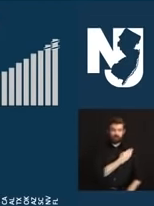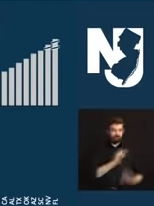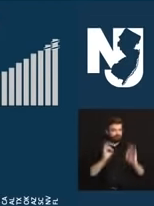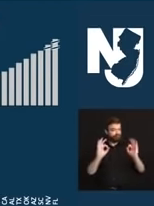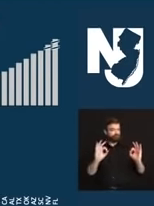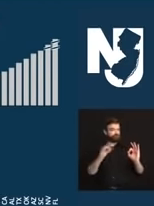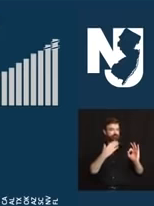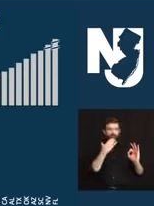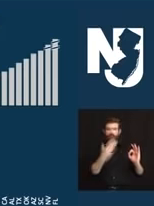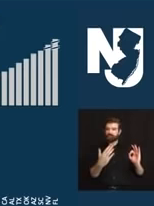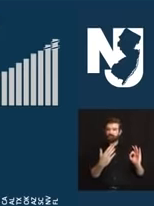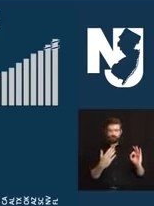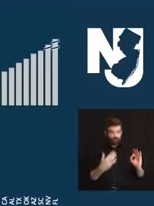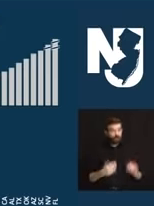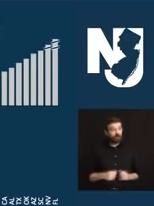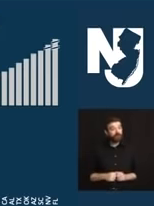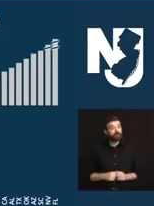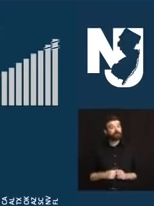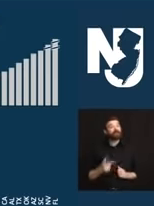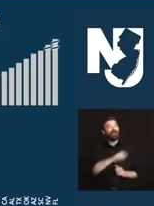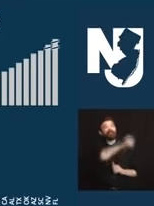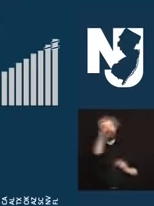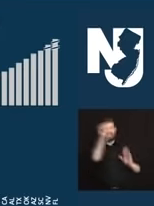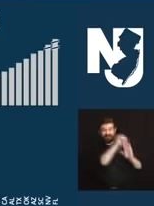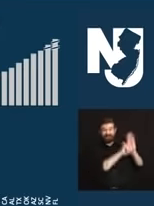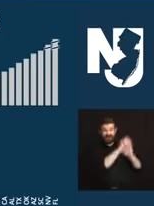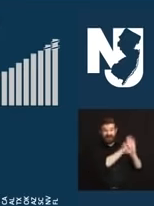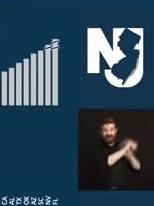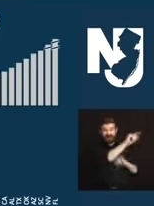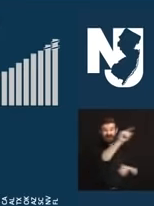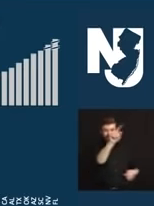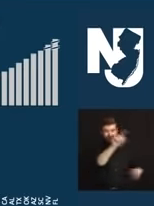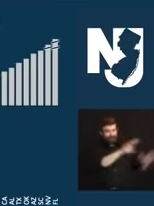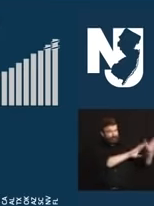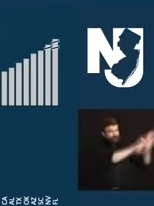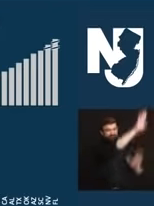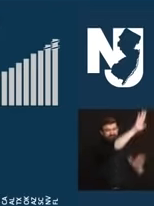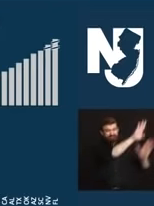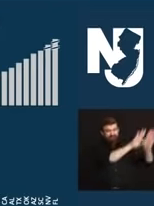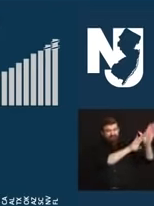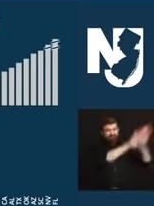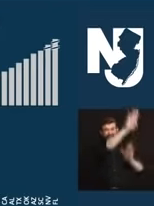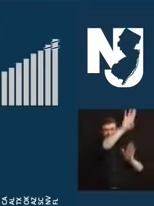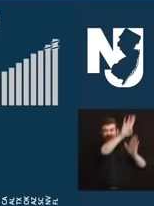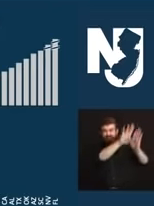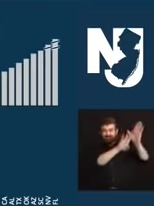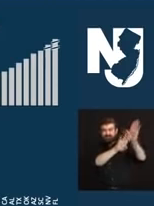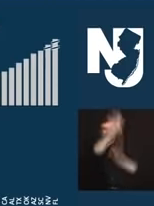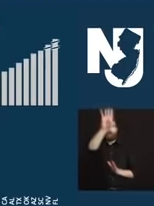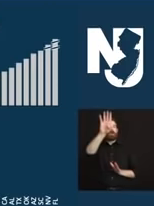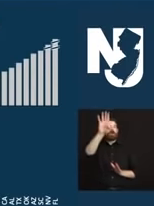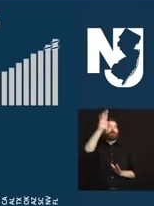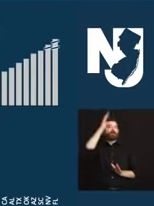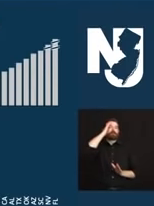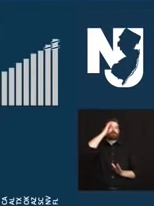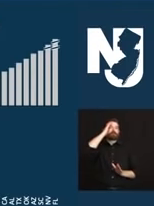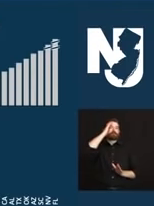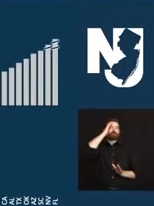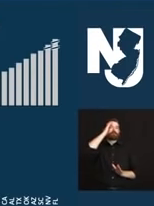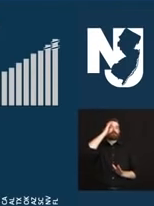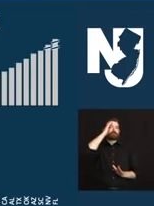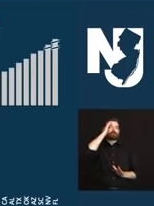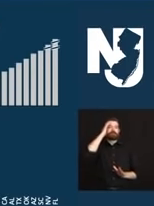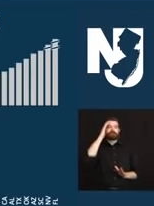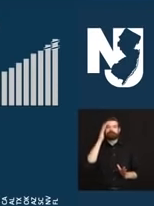the dramatic increases that we are beginning to see in other states to the right, and we wish them nothing but a speedy resolution of